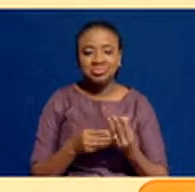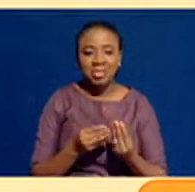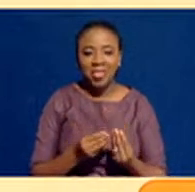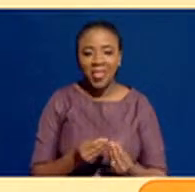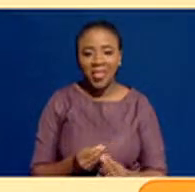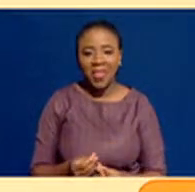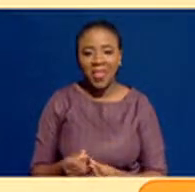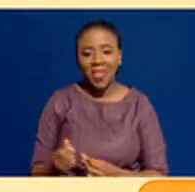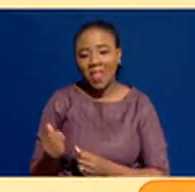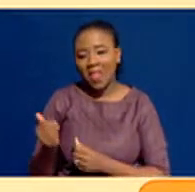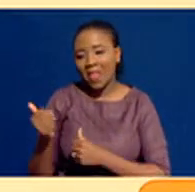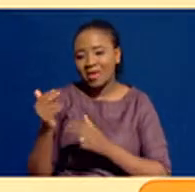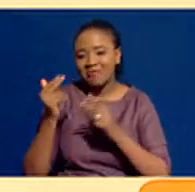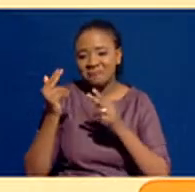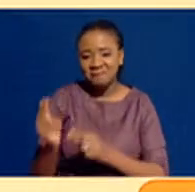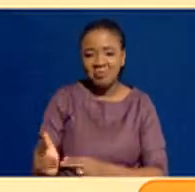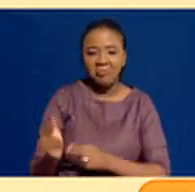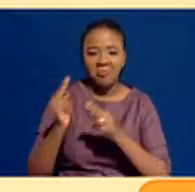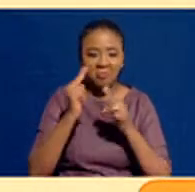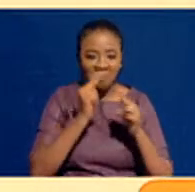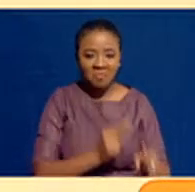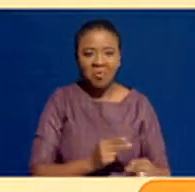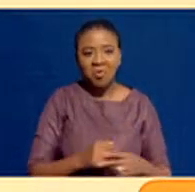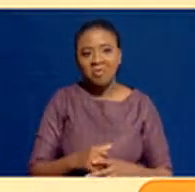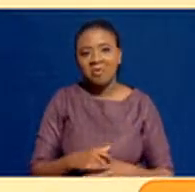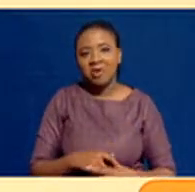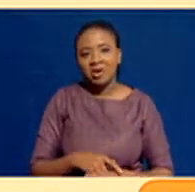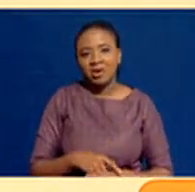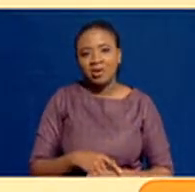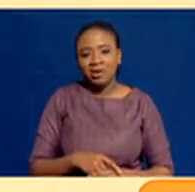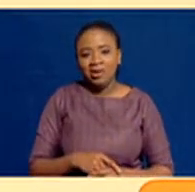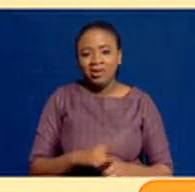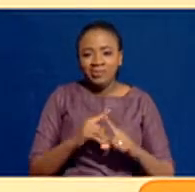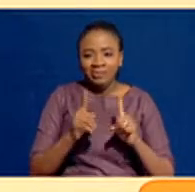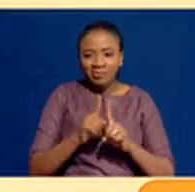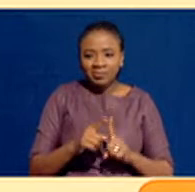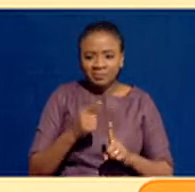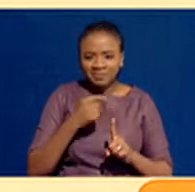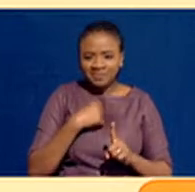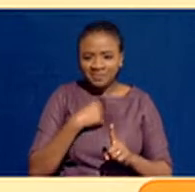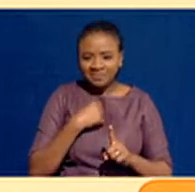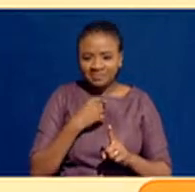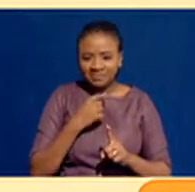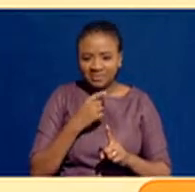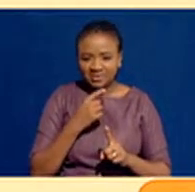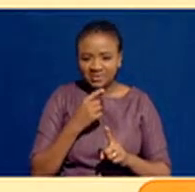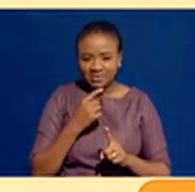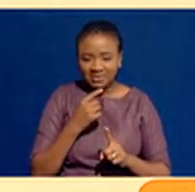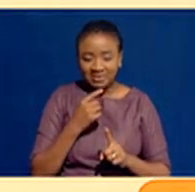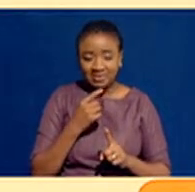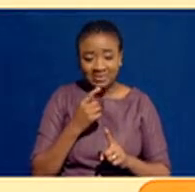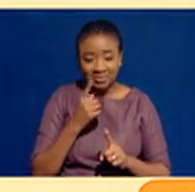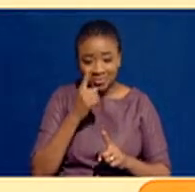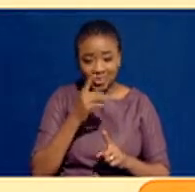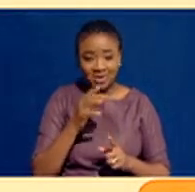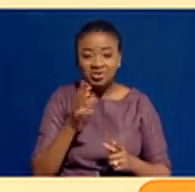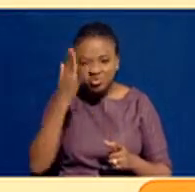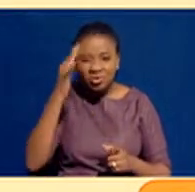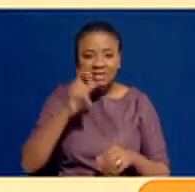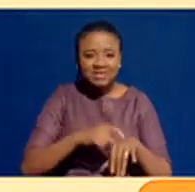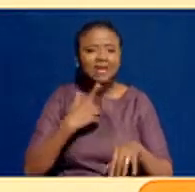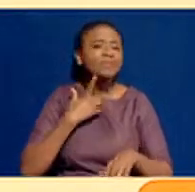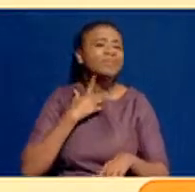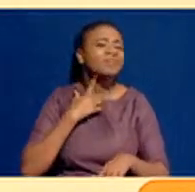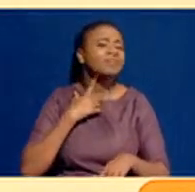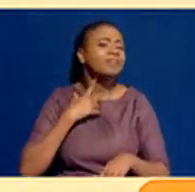learn how to handle it, yeah? And then what I found hardest was learning to sip slowly. You know, the way you're thirsty and then you just